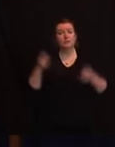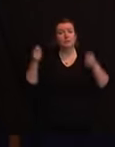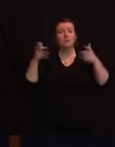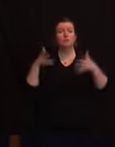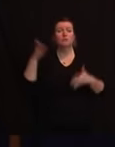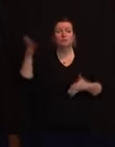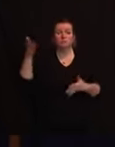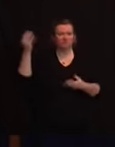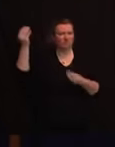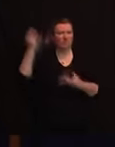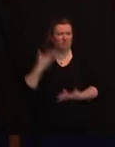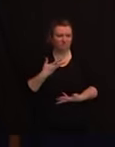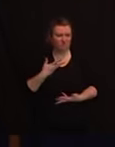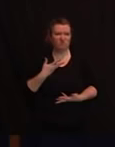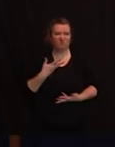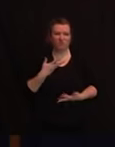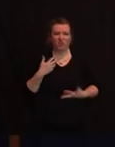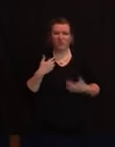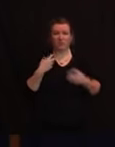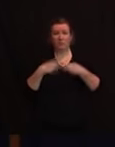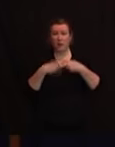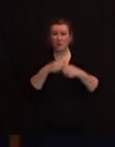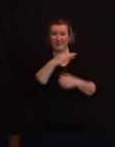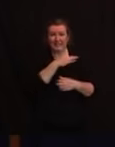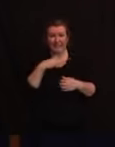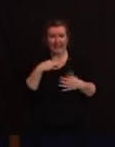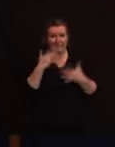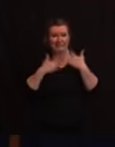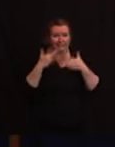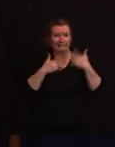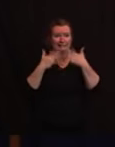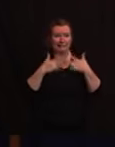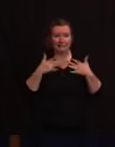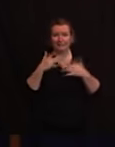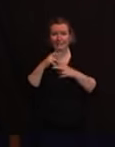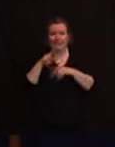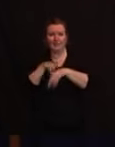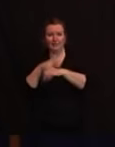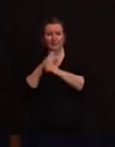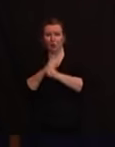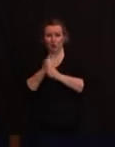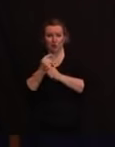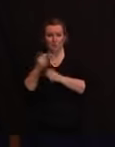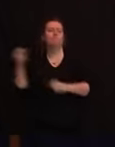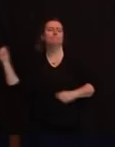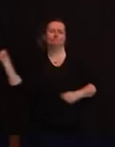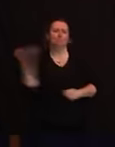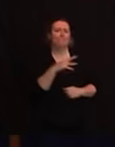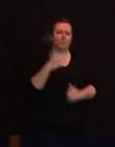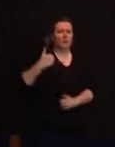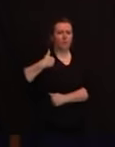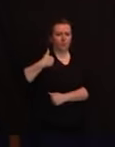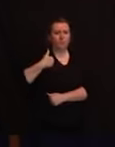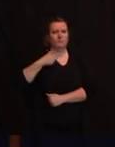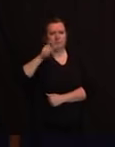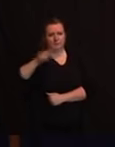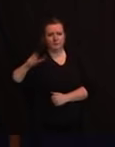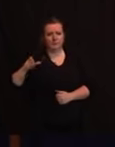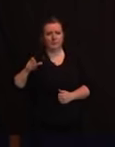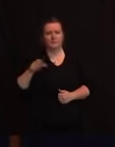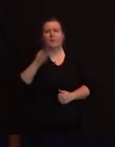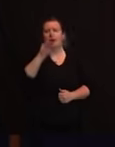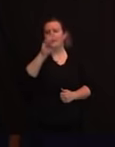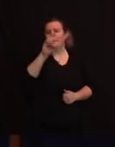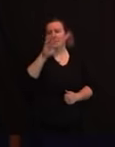had staffing issues, and the Guard has sent 40 combat medics and